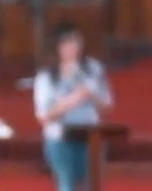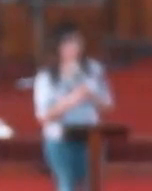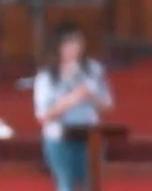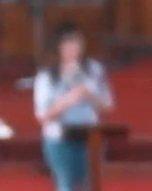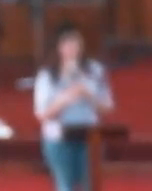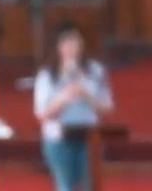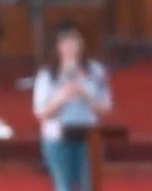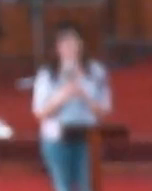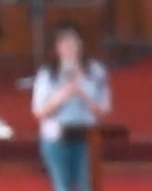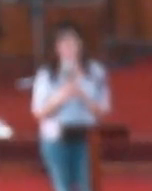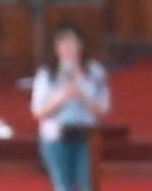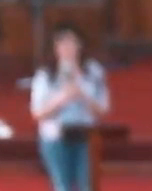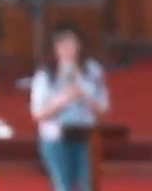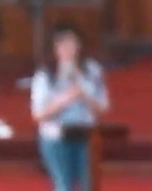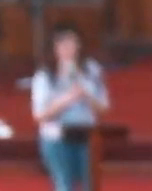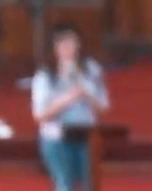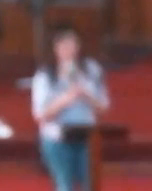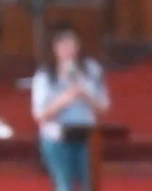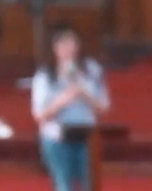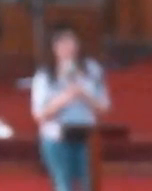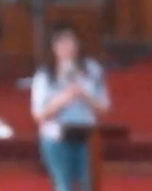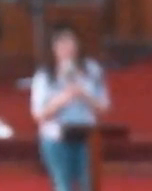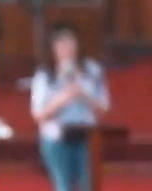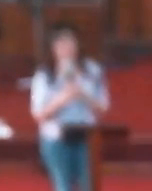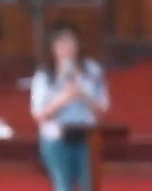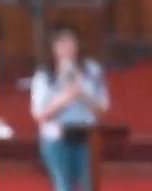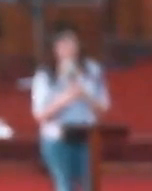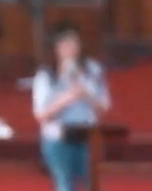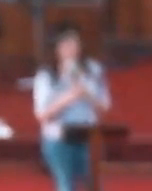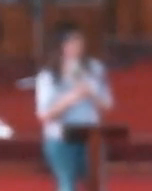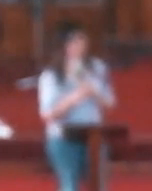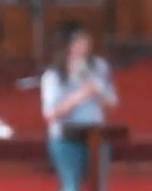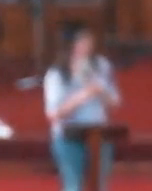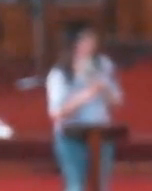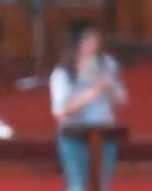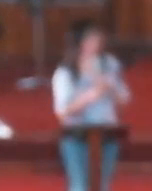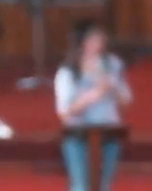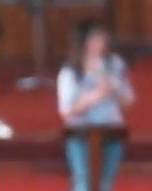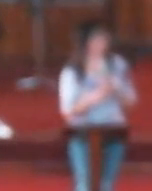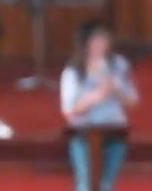it literally or figuratively? Nos imaginamos a Jesús ahí con una manija